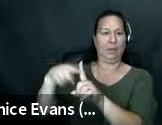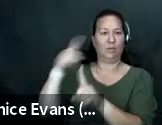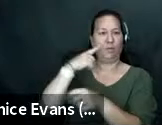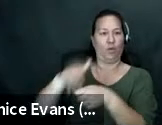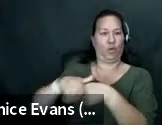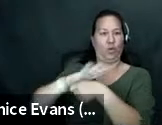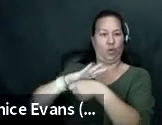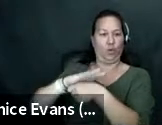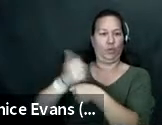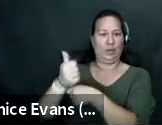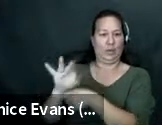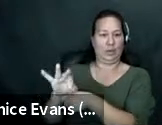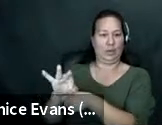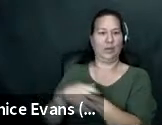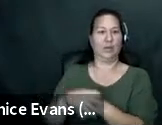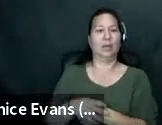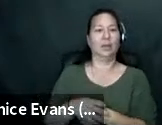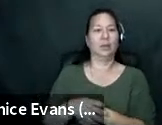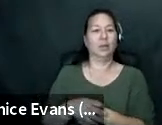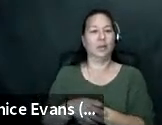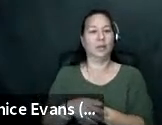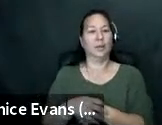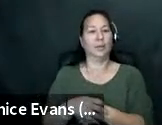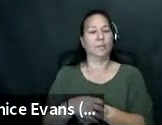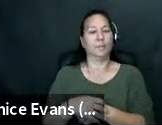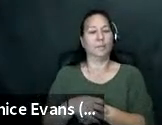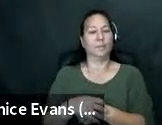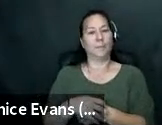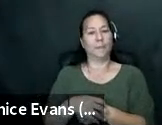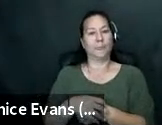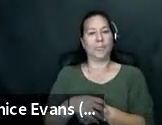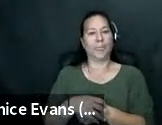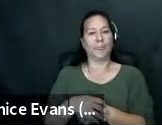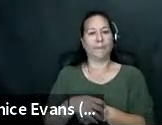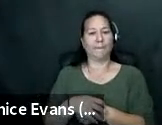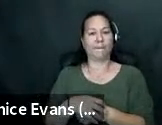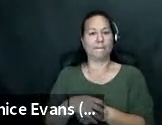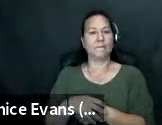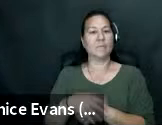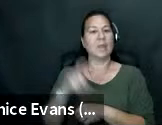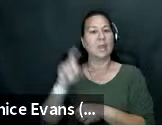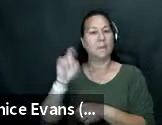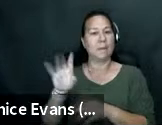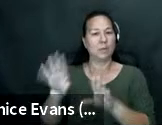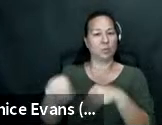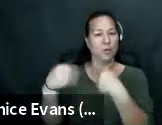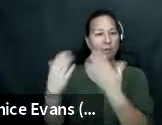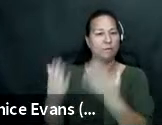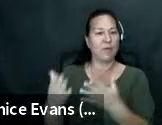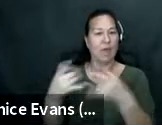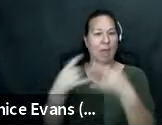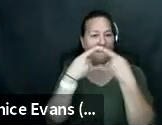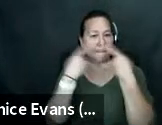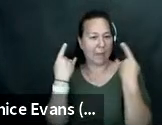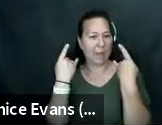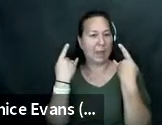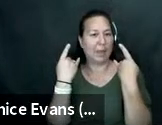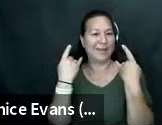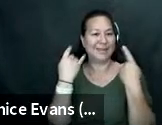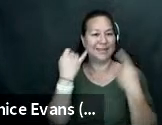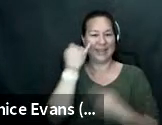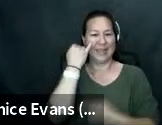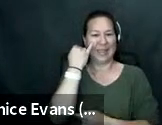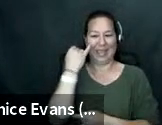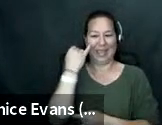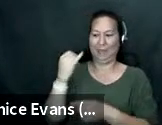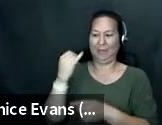employer at no cost for voluntary use by not fully vaccinated employees. A fully